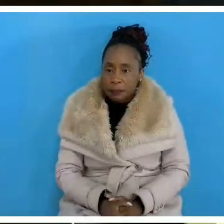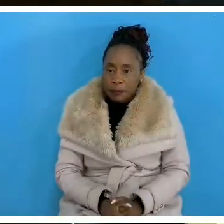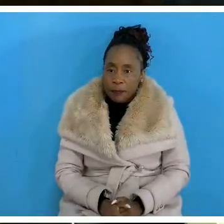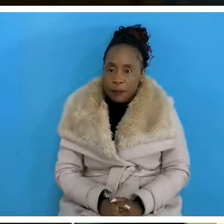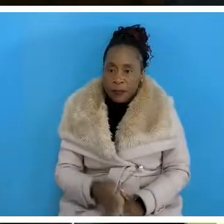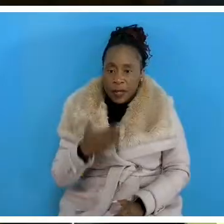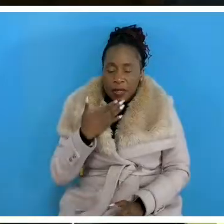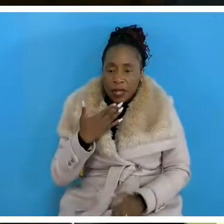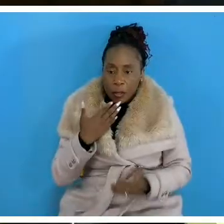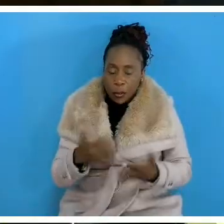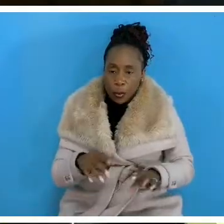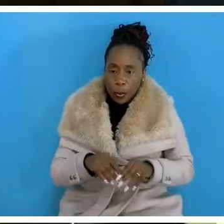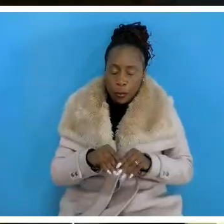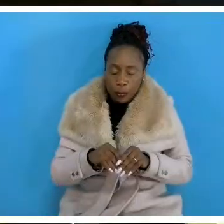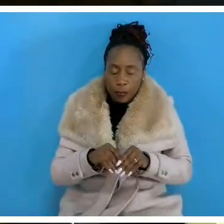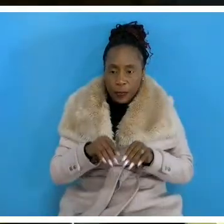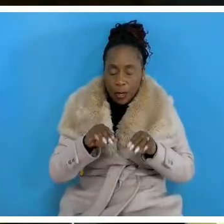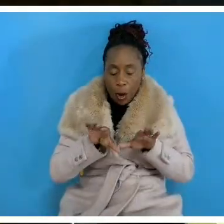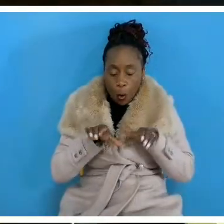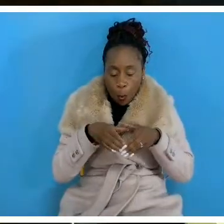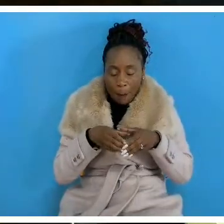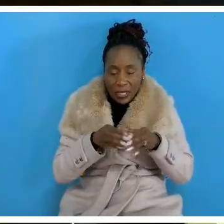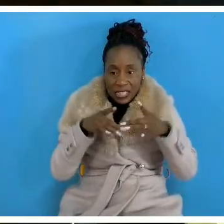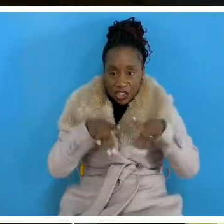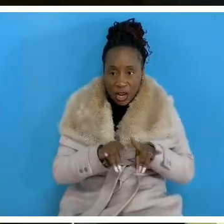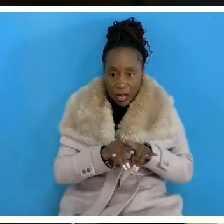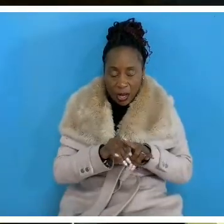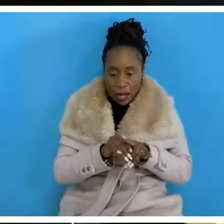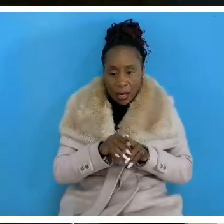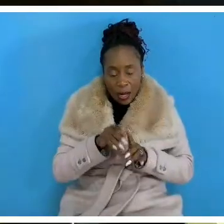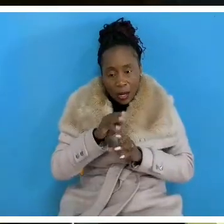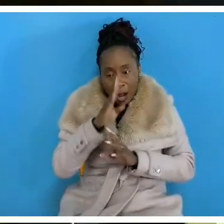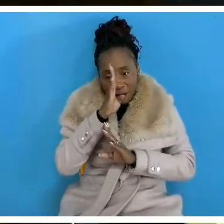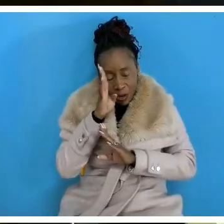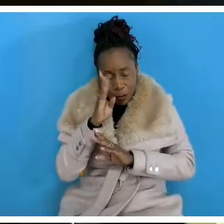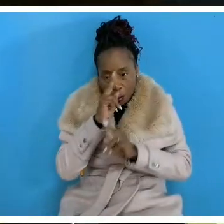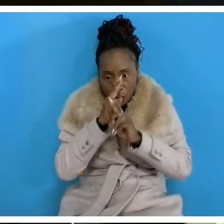Thank you, Committee Chair. Good afternoon, honorable members,